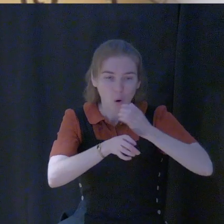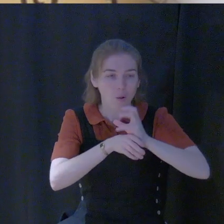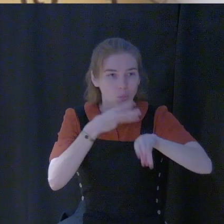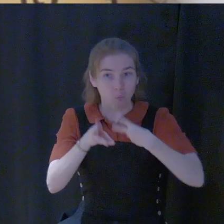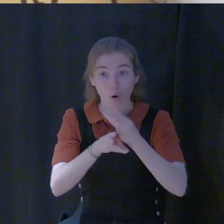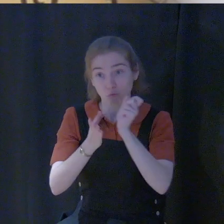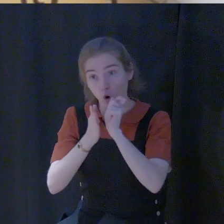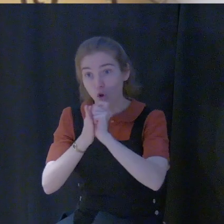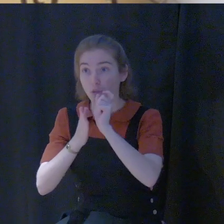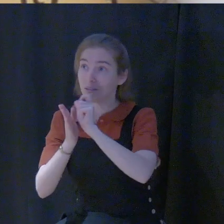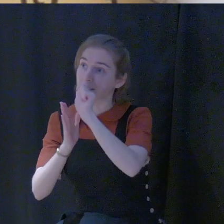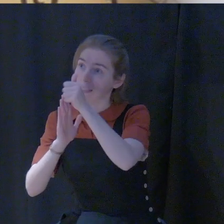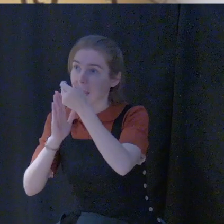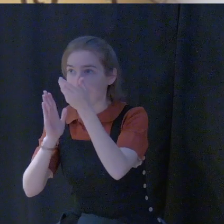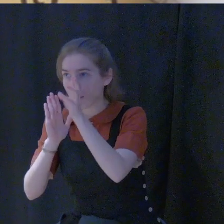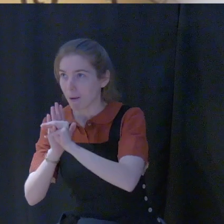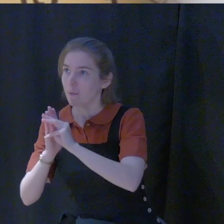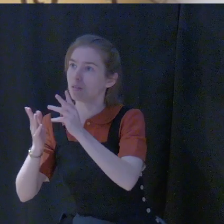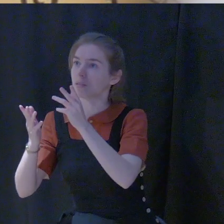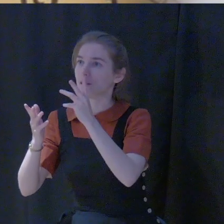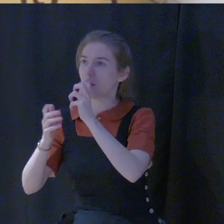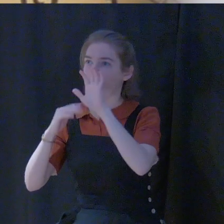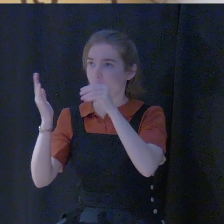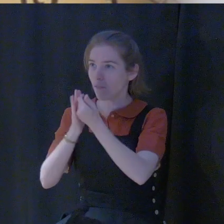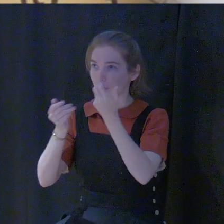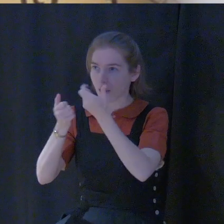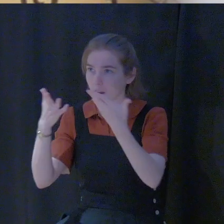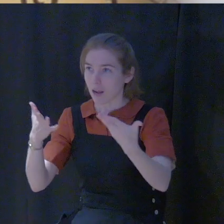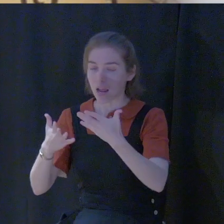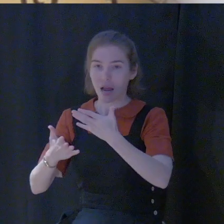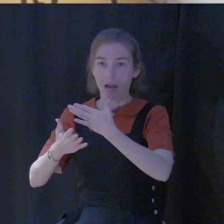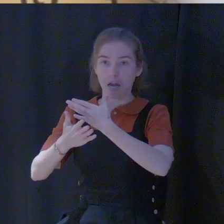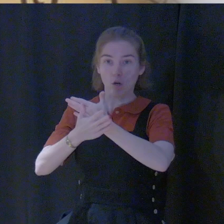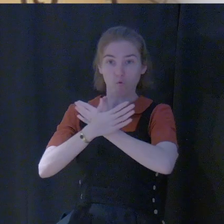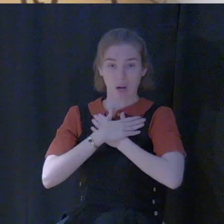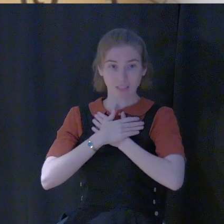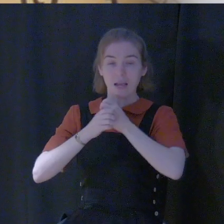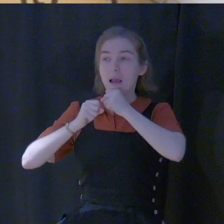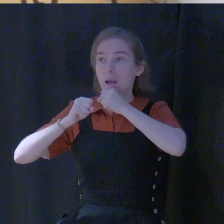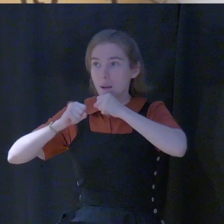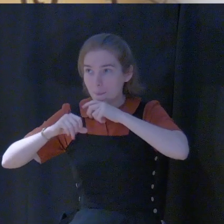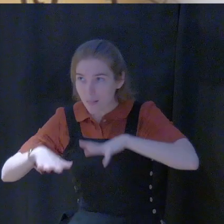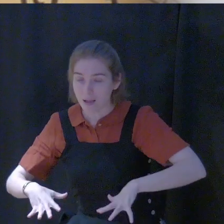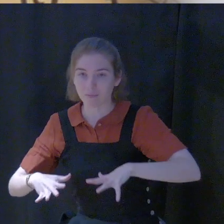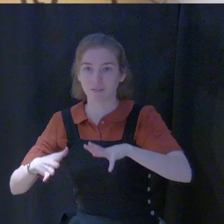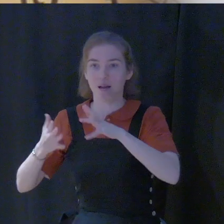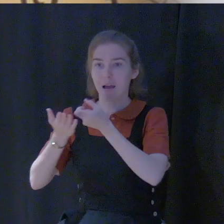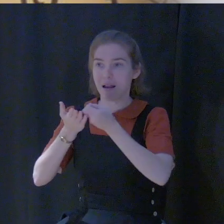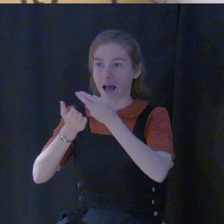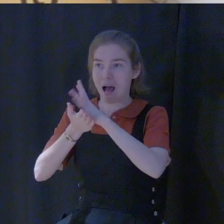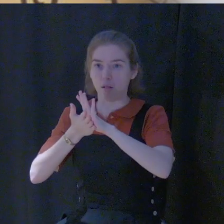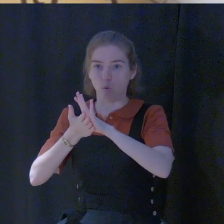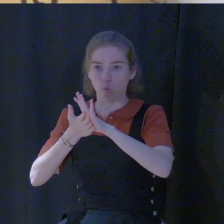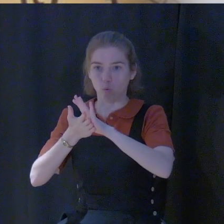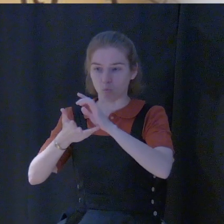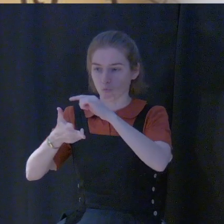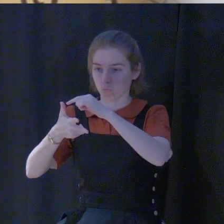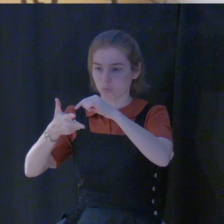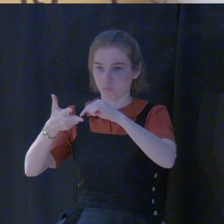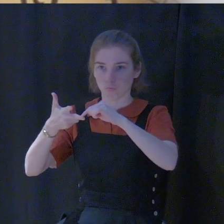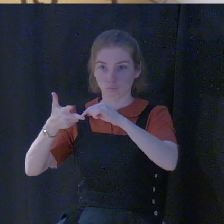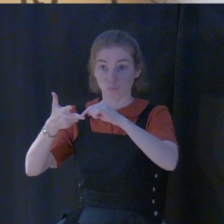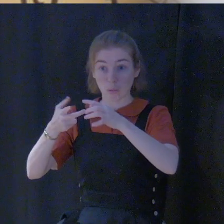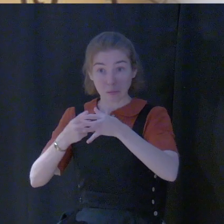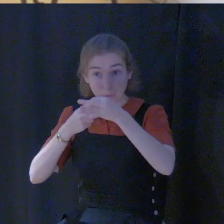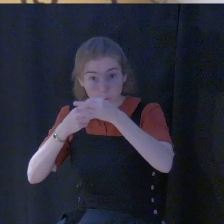Commandments, made the heavens and the earth, and all that's in them. And what did he do? He rested, he blessed, and he made it hallow. Is it